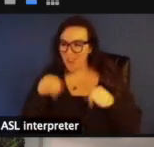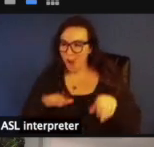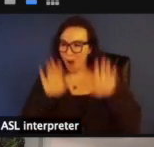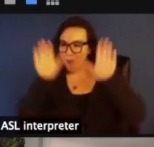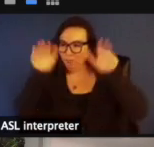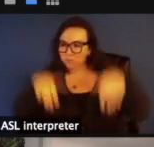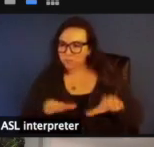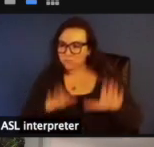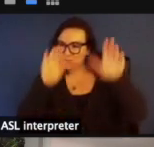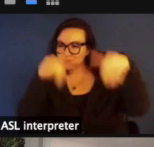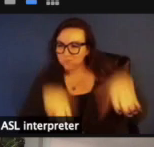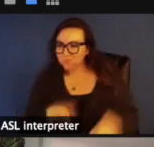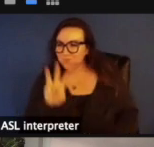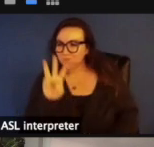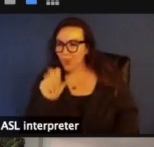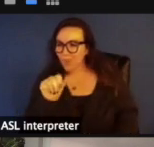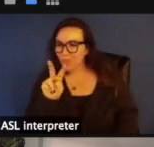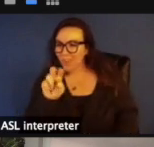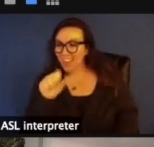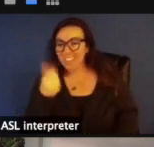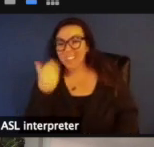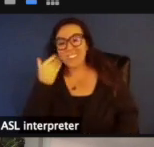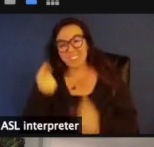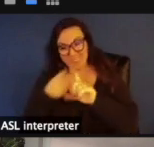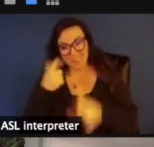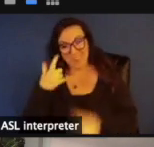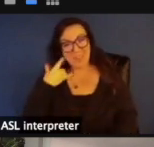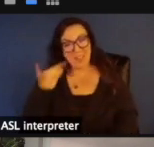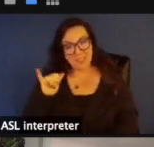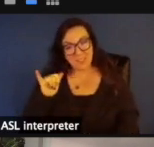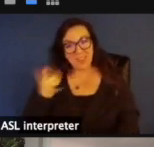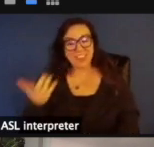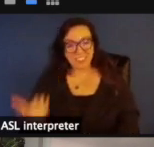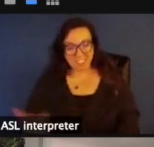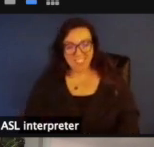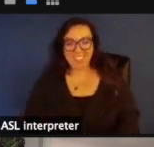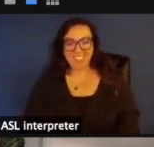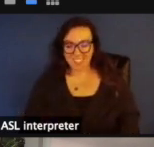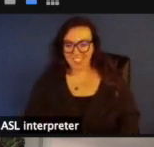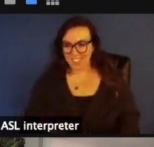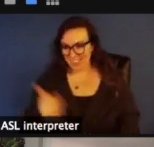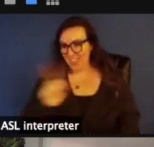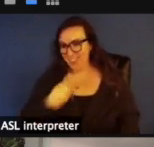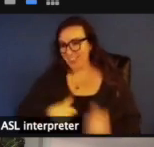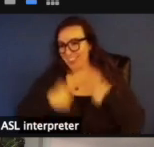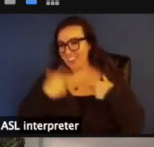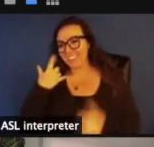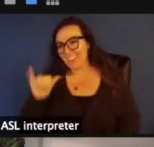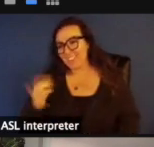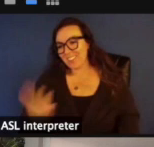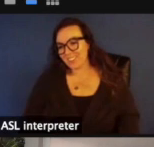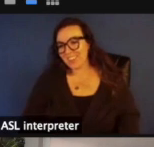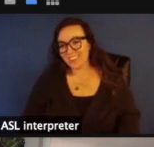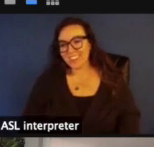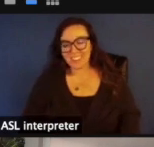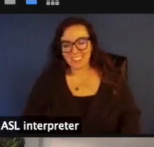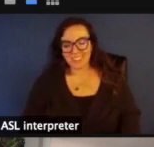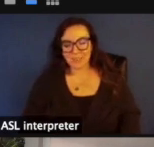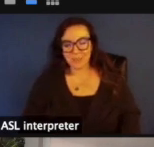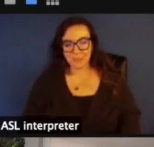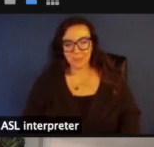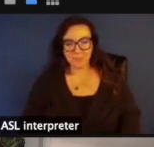tell he's a Californian, and this is where he lives, right? This is his environment.